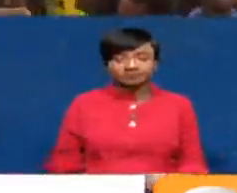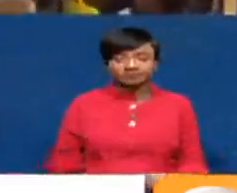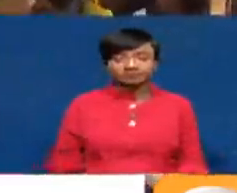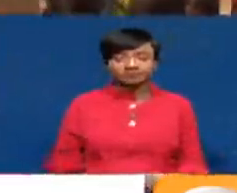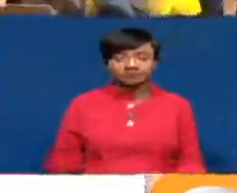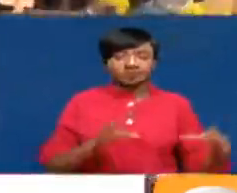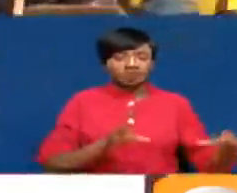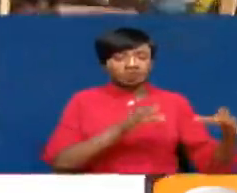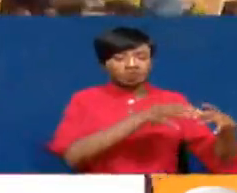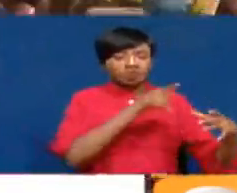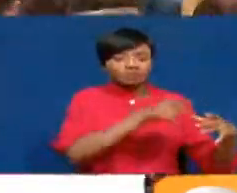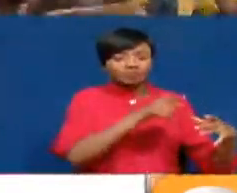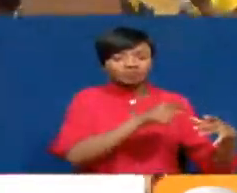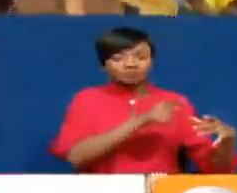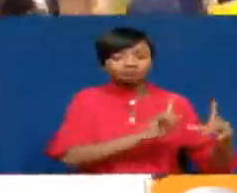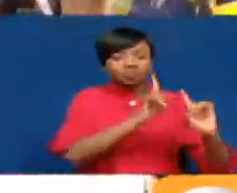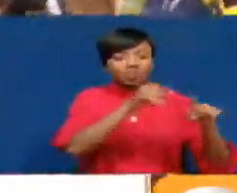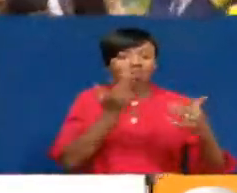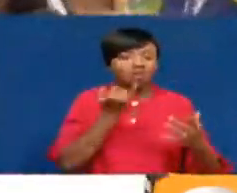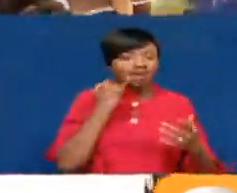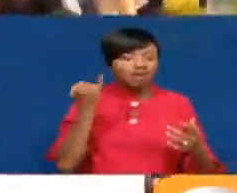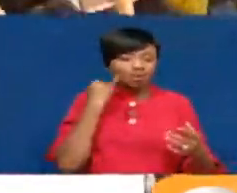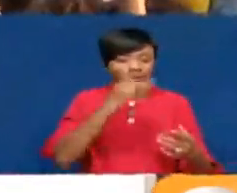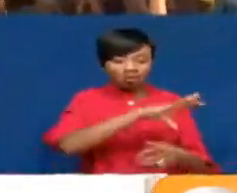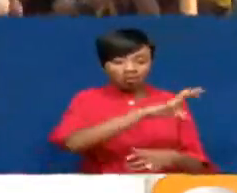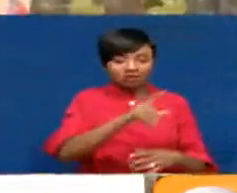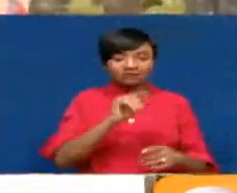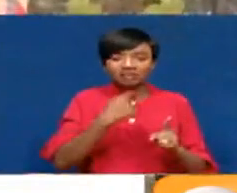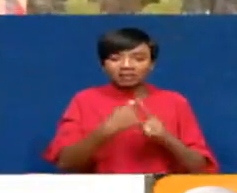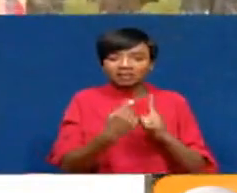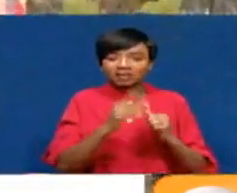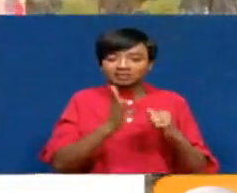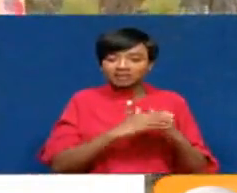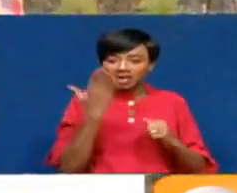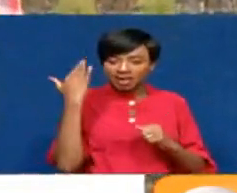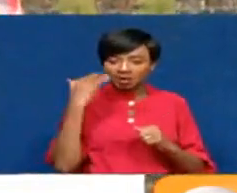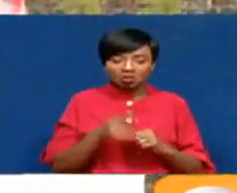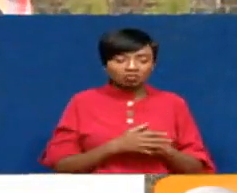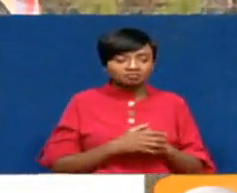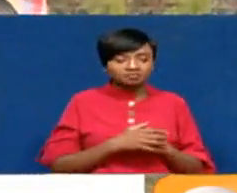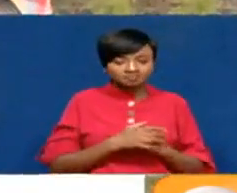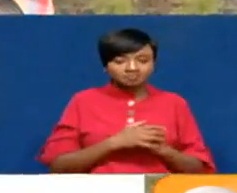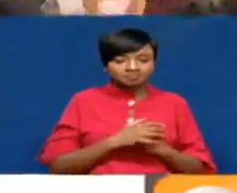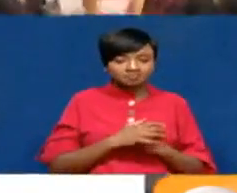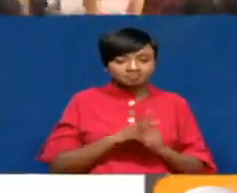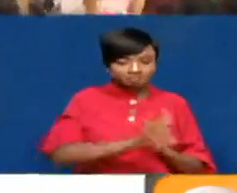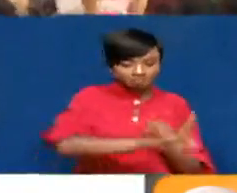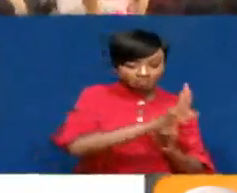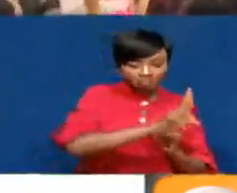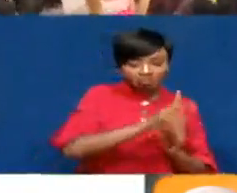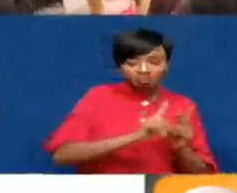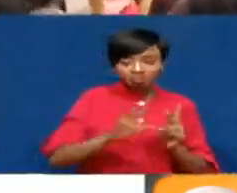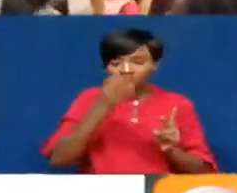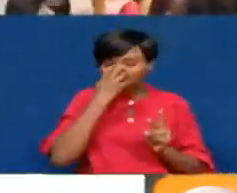The Kenya Kwanza caravan returned to Nakuru County, where 9 years ago, the political marriage between President Uhuru Kenyatta and his